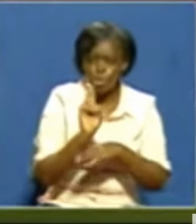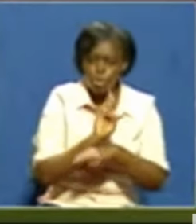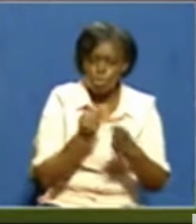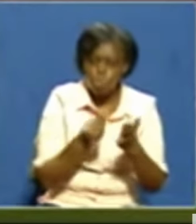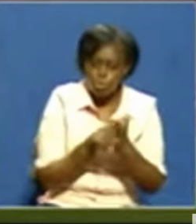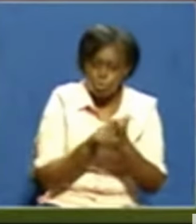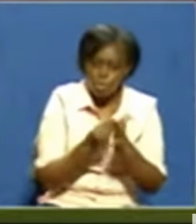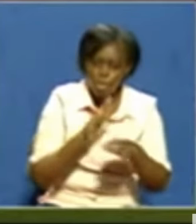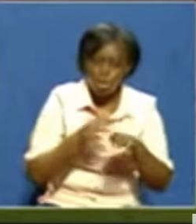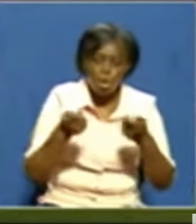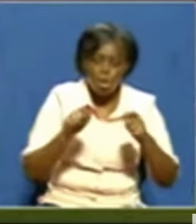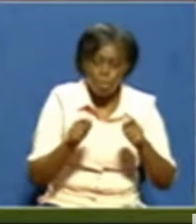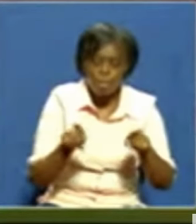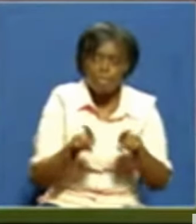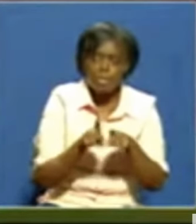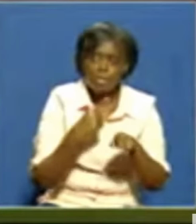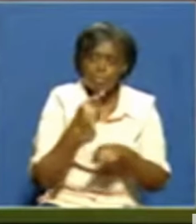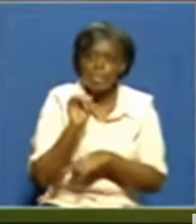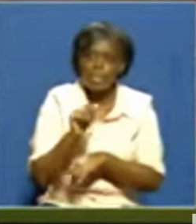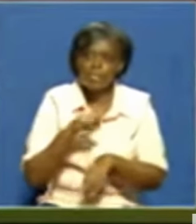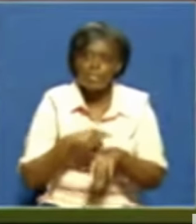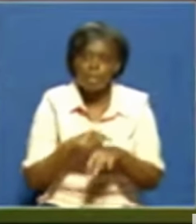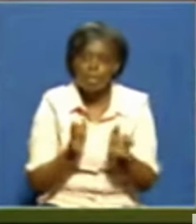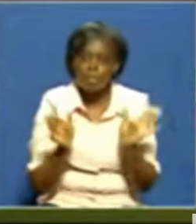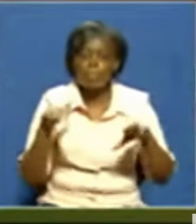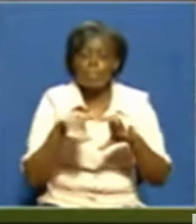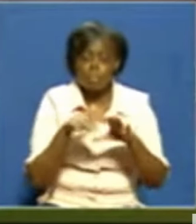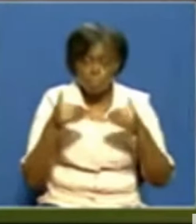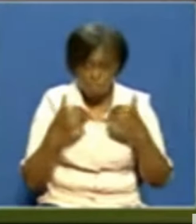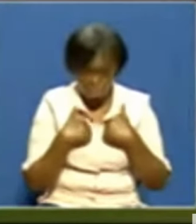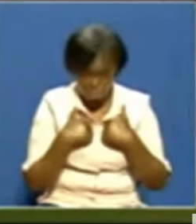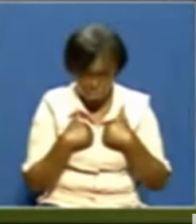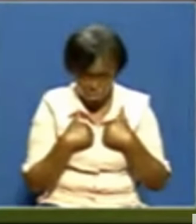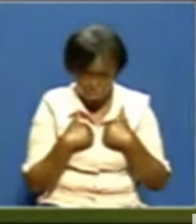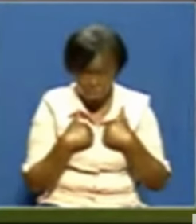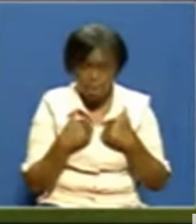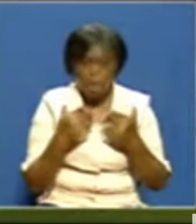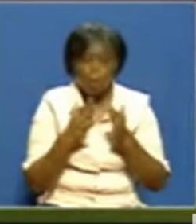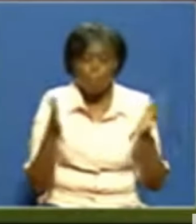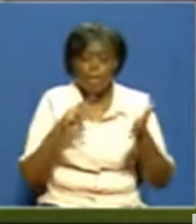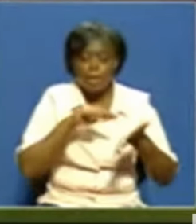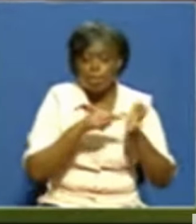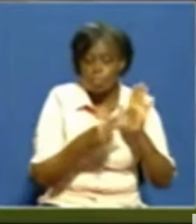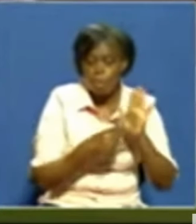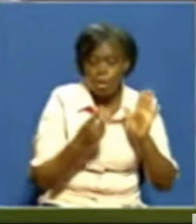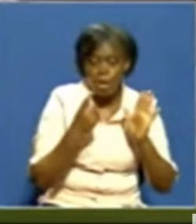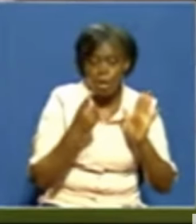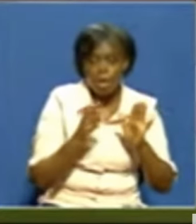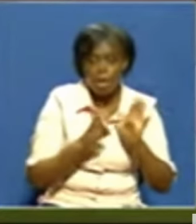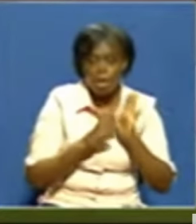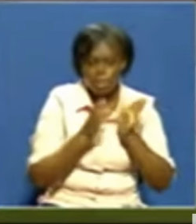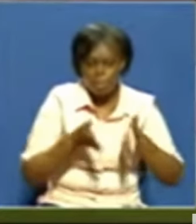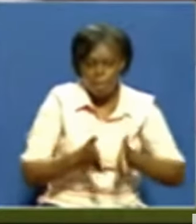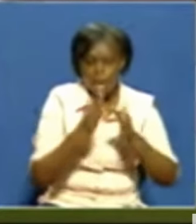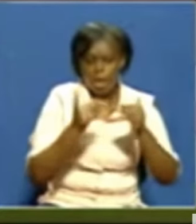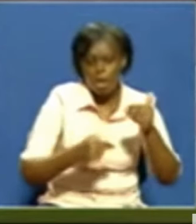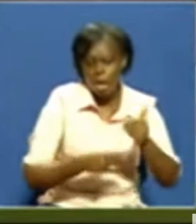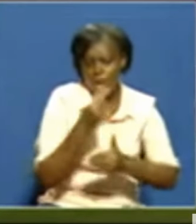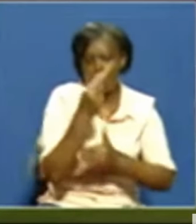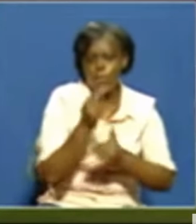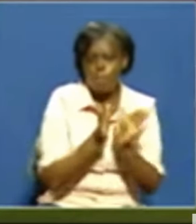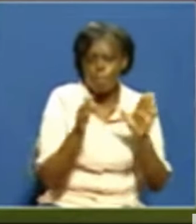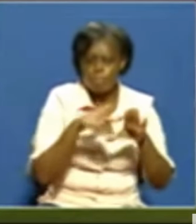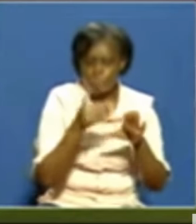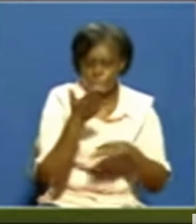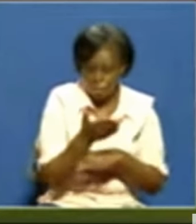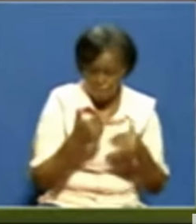coverage. We should also say that when you have public participation, because these are big, big projects. Like if you look at the Express Highway, we've got a public participation there.